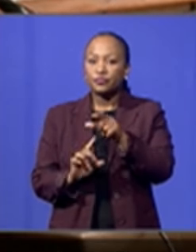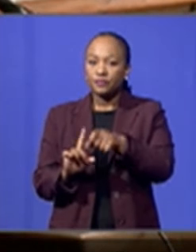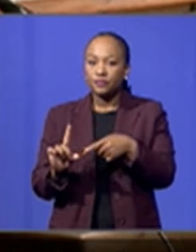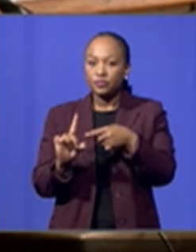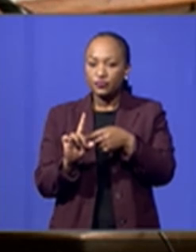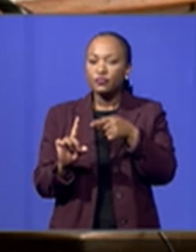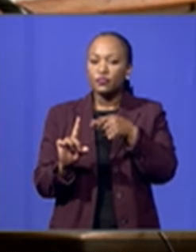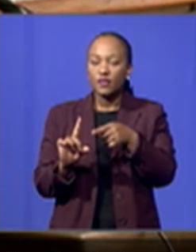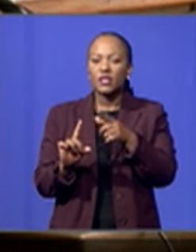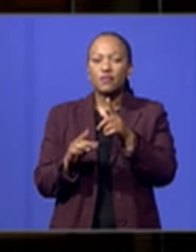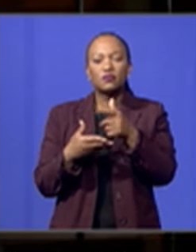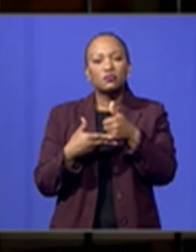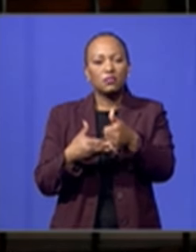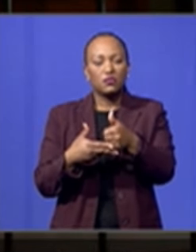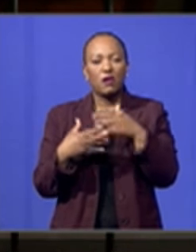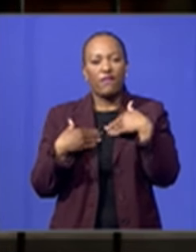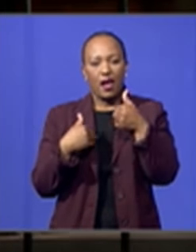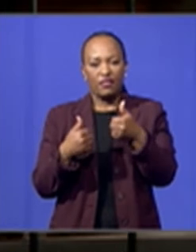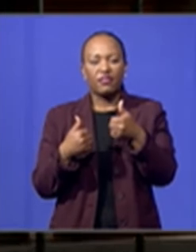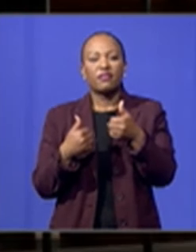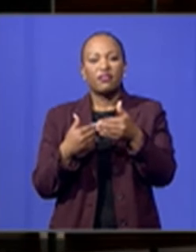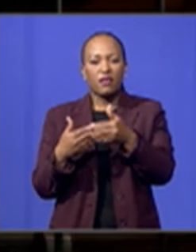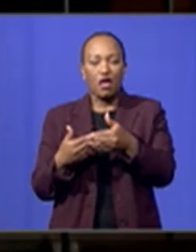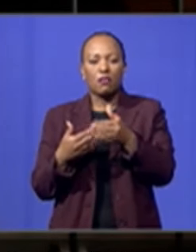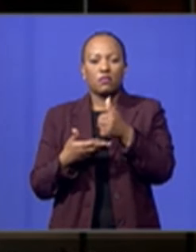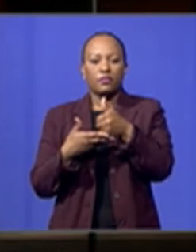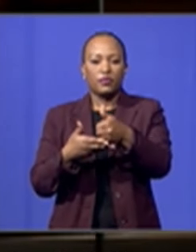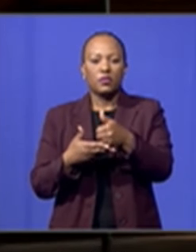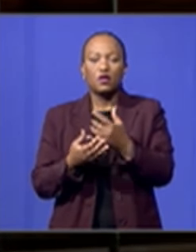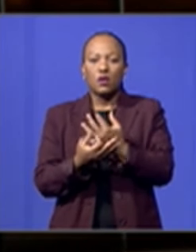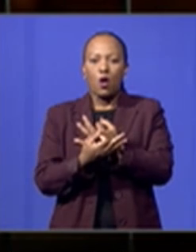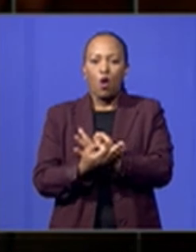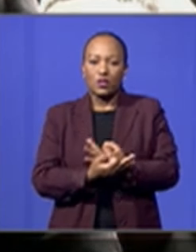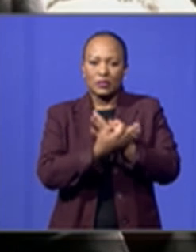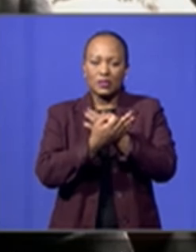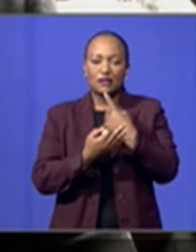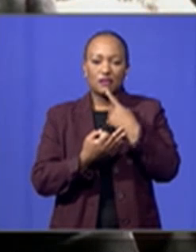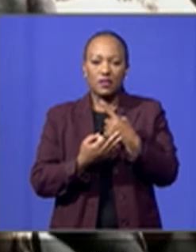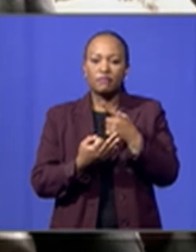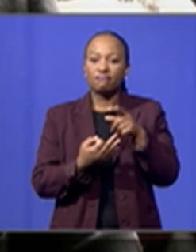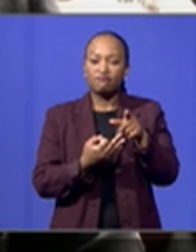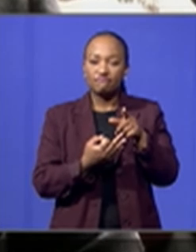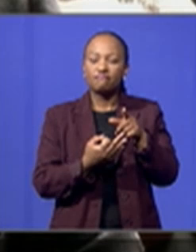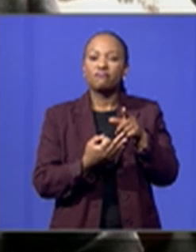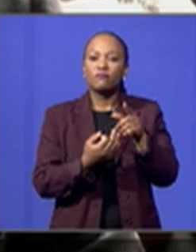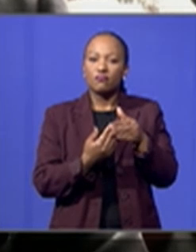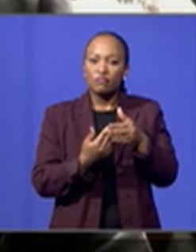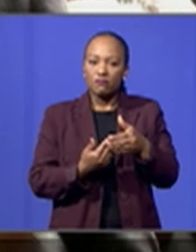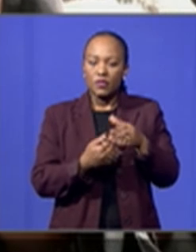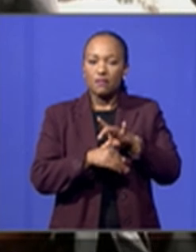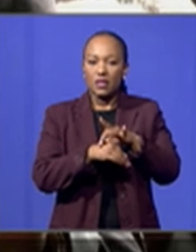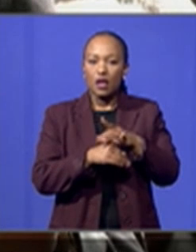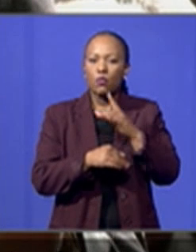thuso ya kalafi kwa kgolegelong. Di-Hawks di bega gore pegelo ya gagwe ya kalafi e tla bakaela gore kgetsi eno e